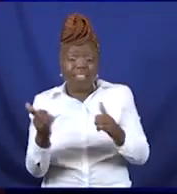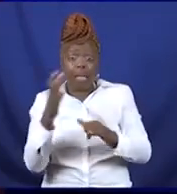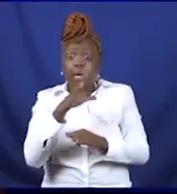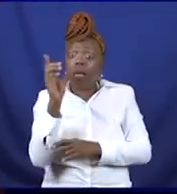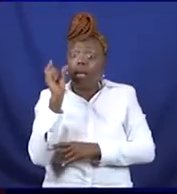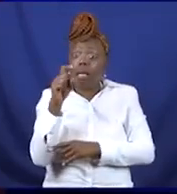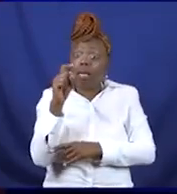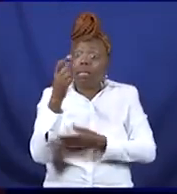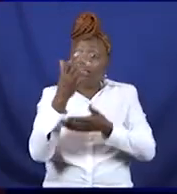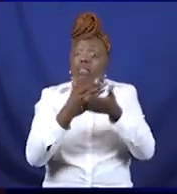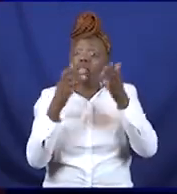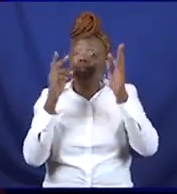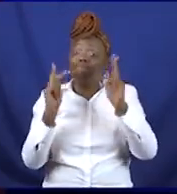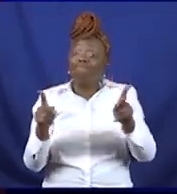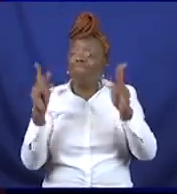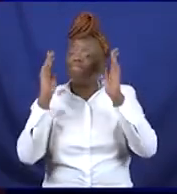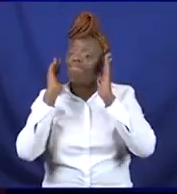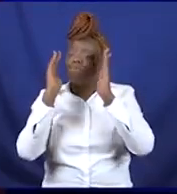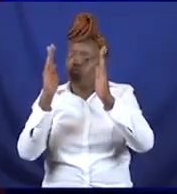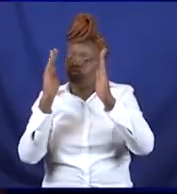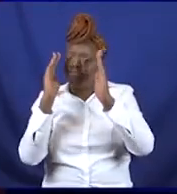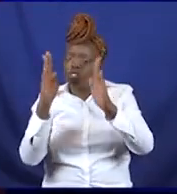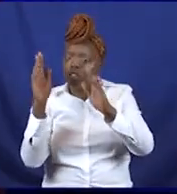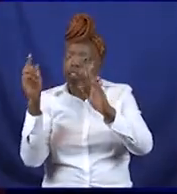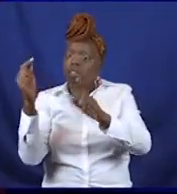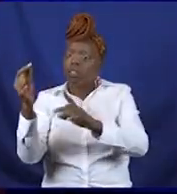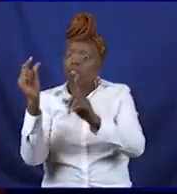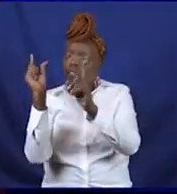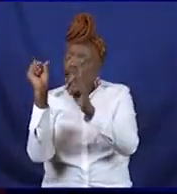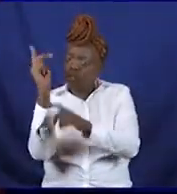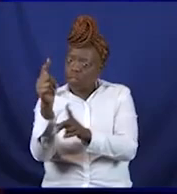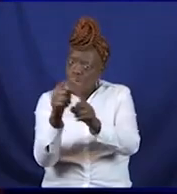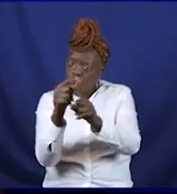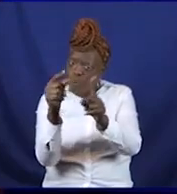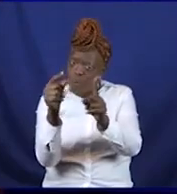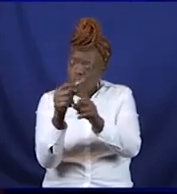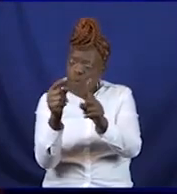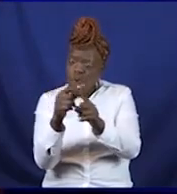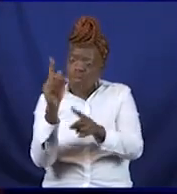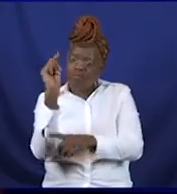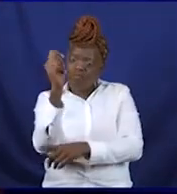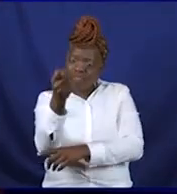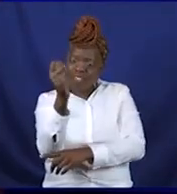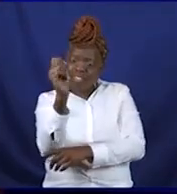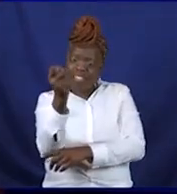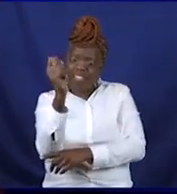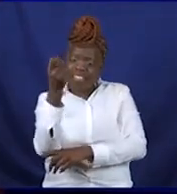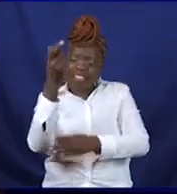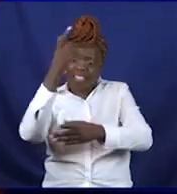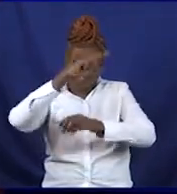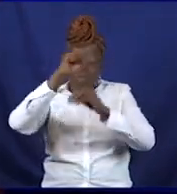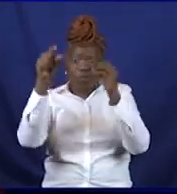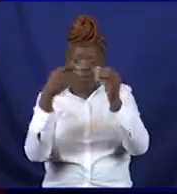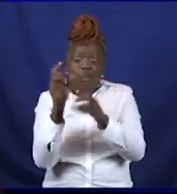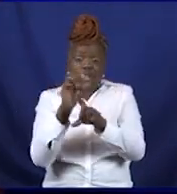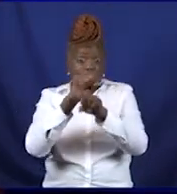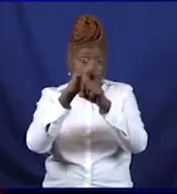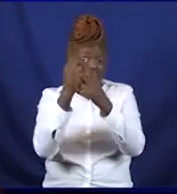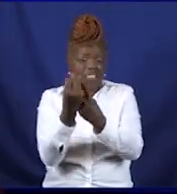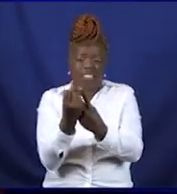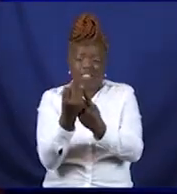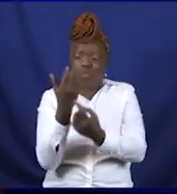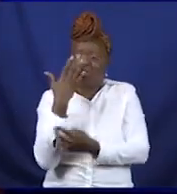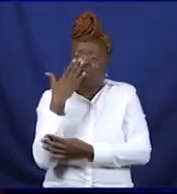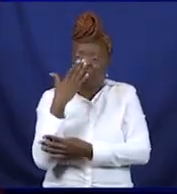And I need somebody to listen to me who can go ahead and testify, even when the situation gets ugly